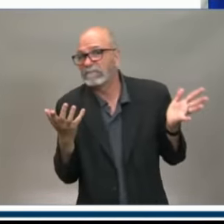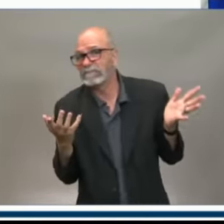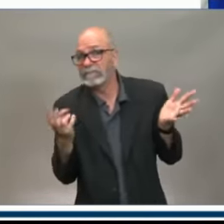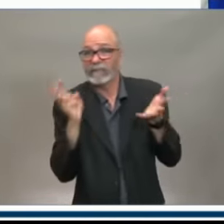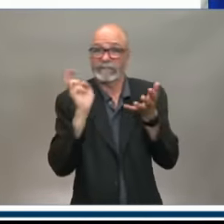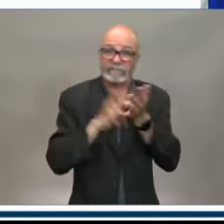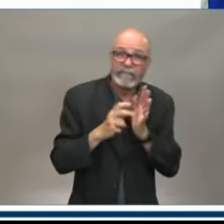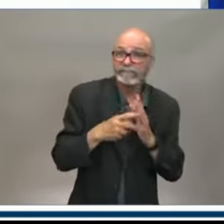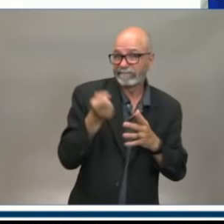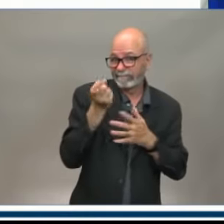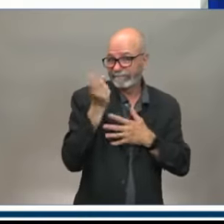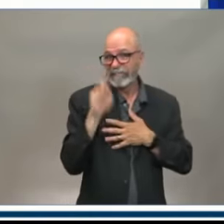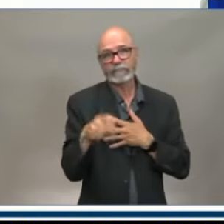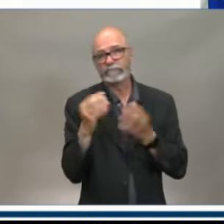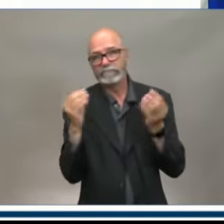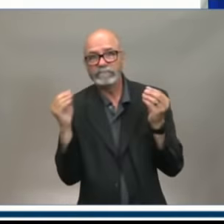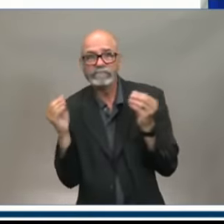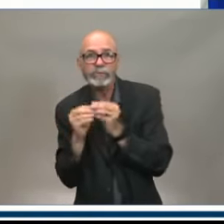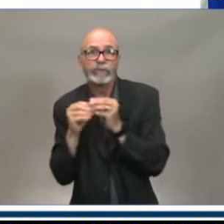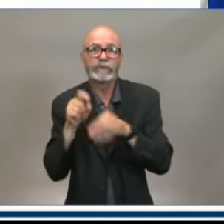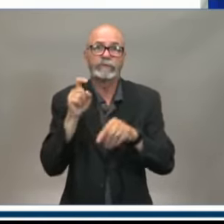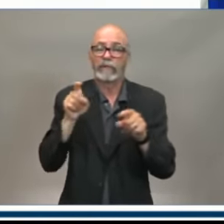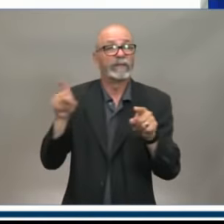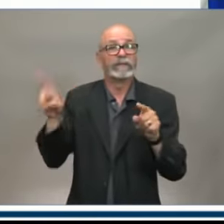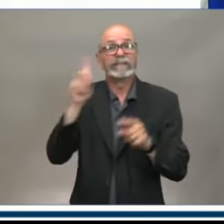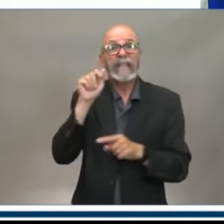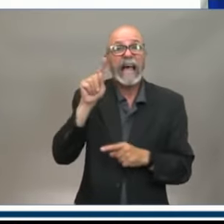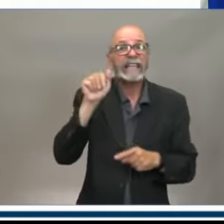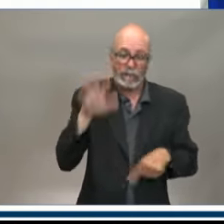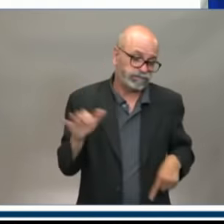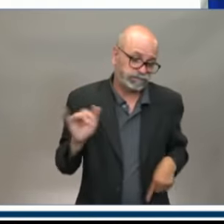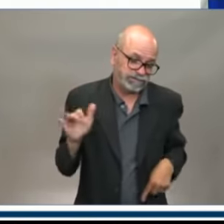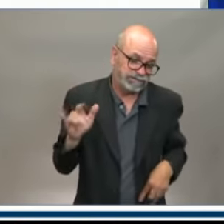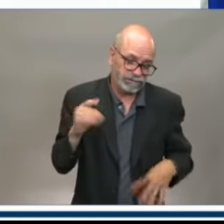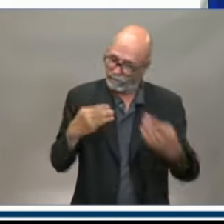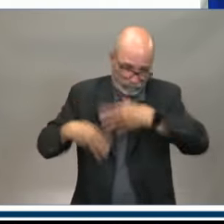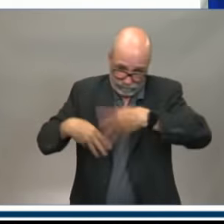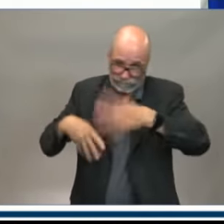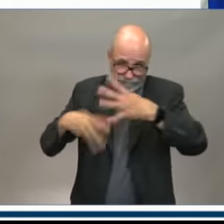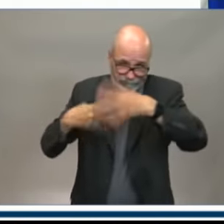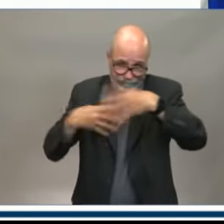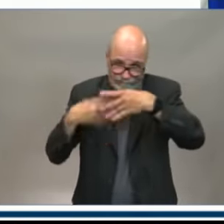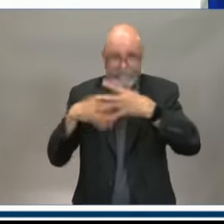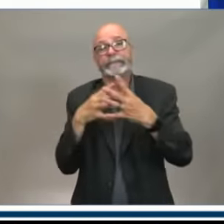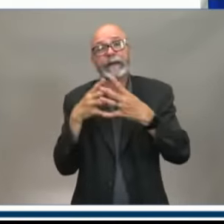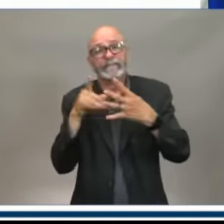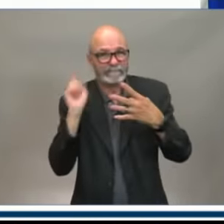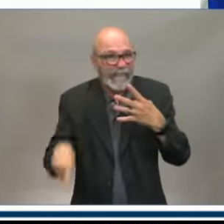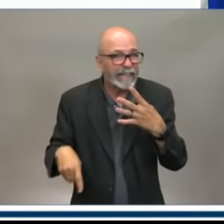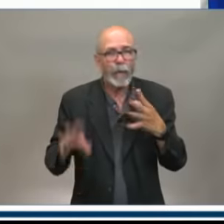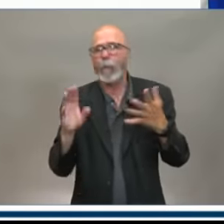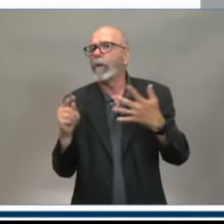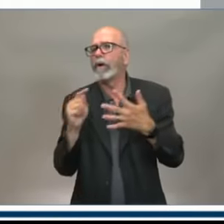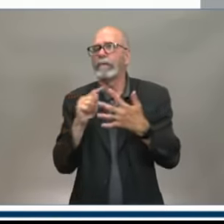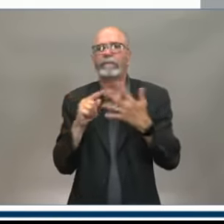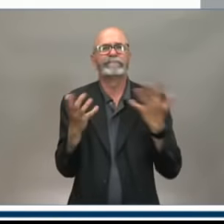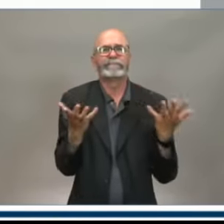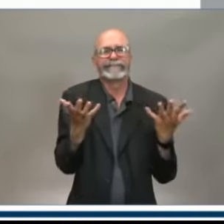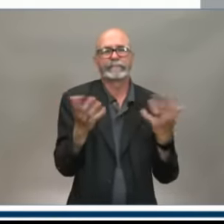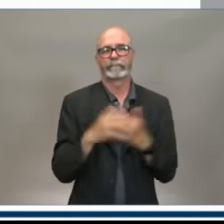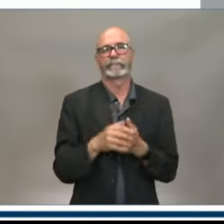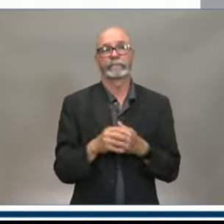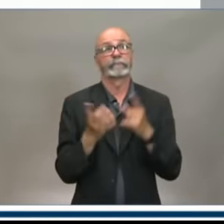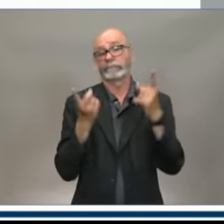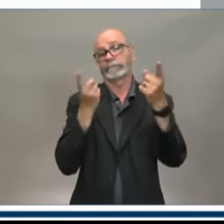entry worker? Is it a whole new system or some way, a team of workers to bring those systems together? So data and information is